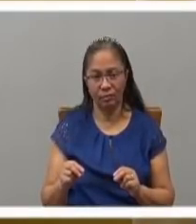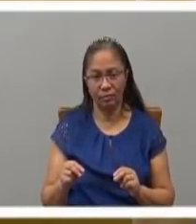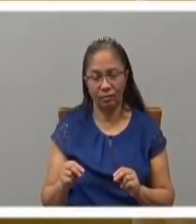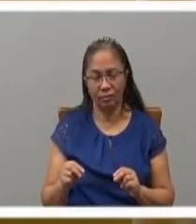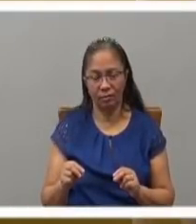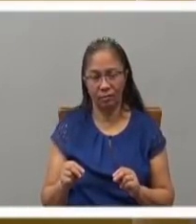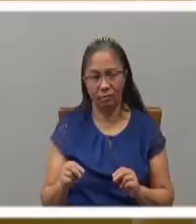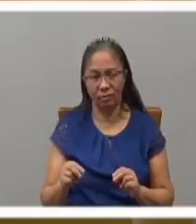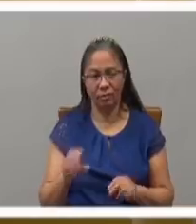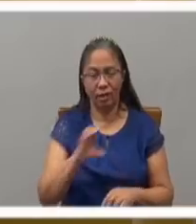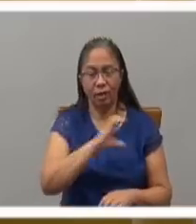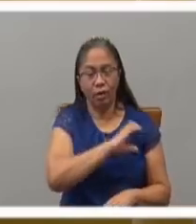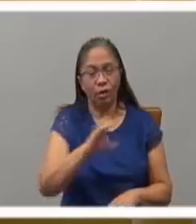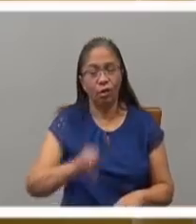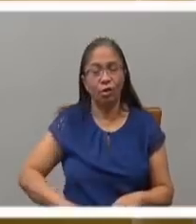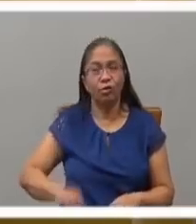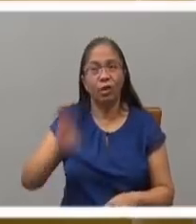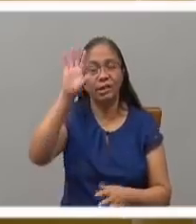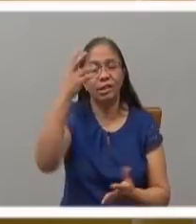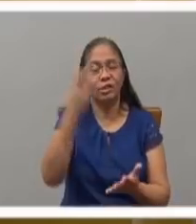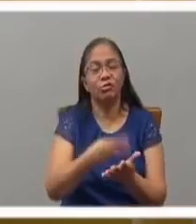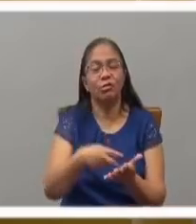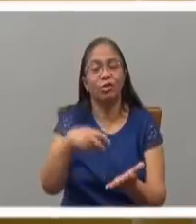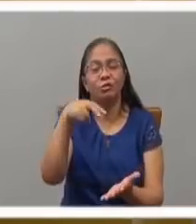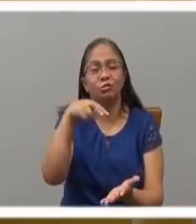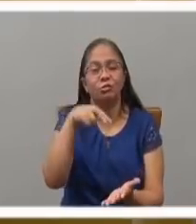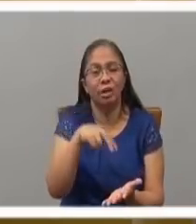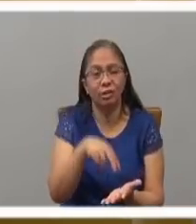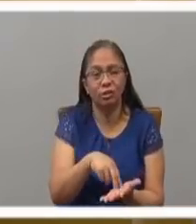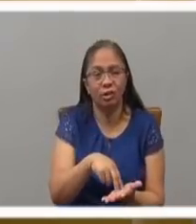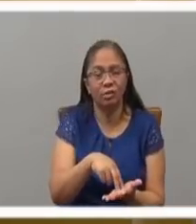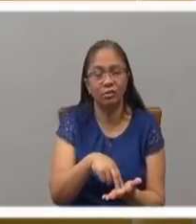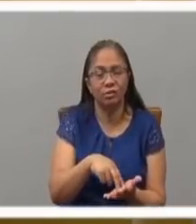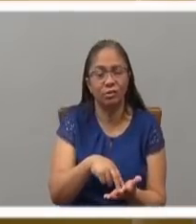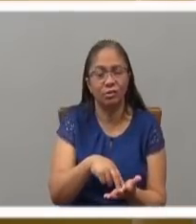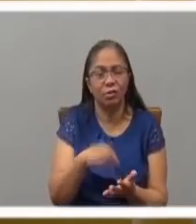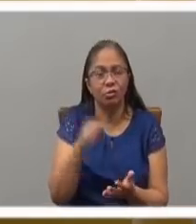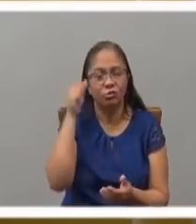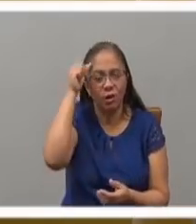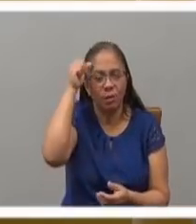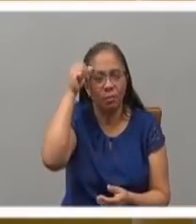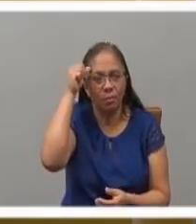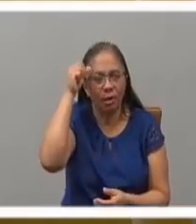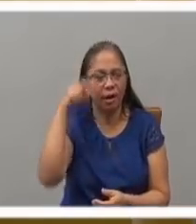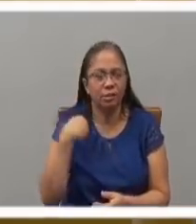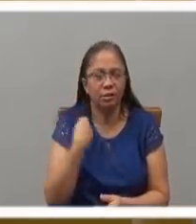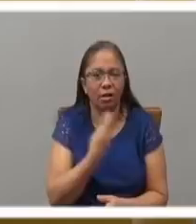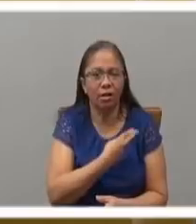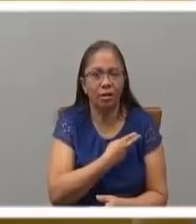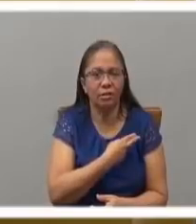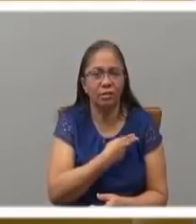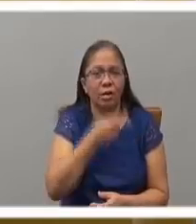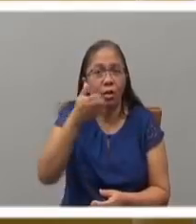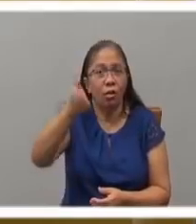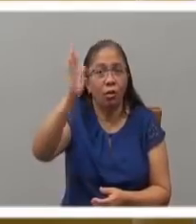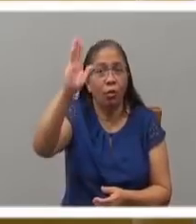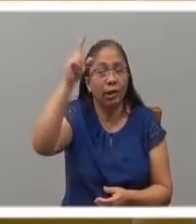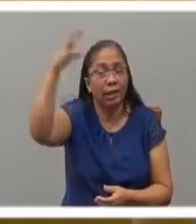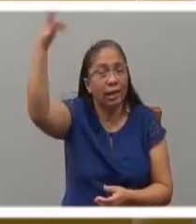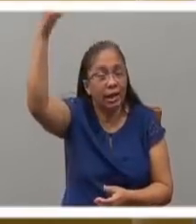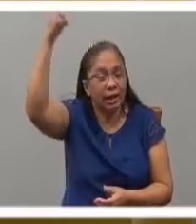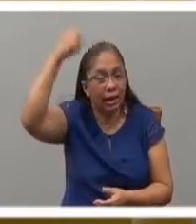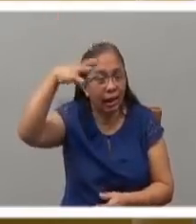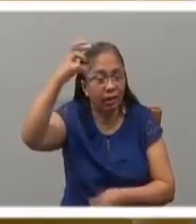The resurrection of Jesus Christ from the dead reminds us that God, the light of the